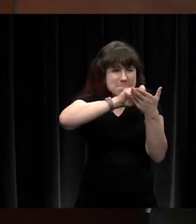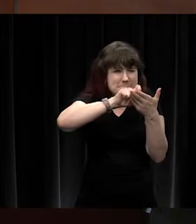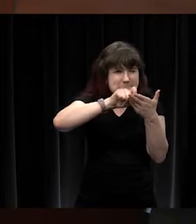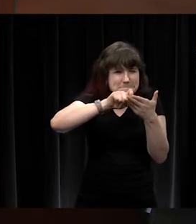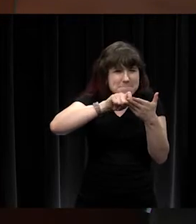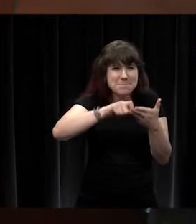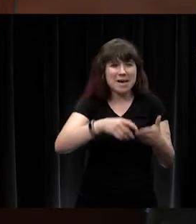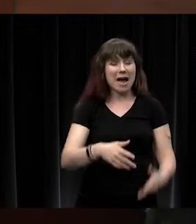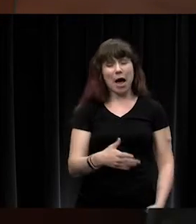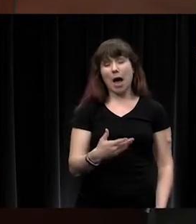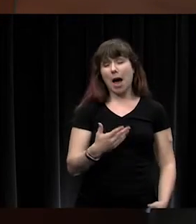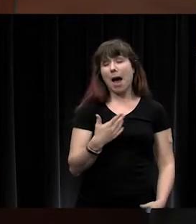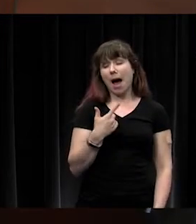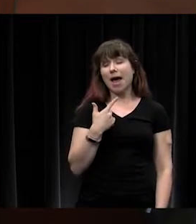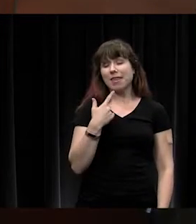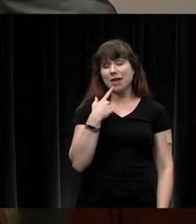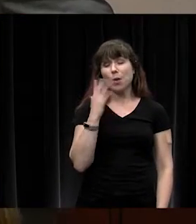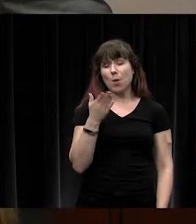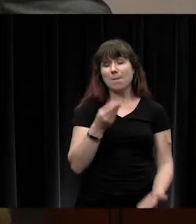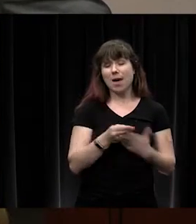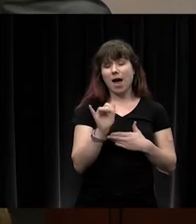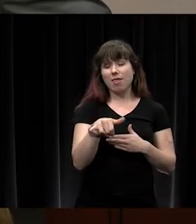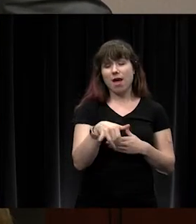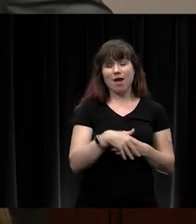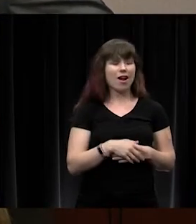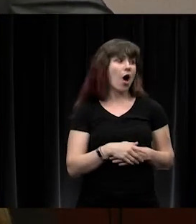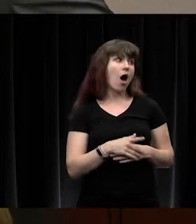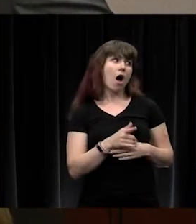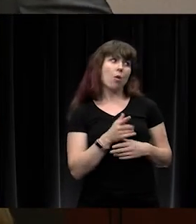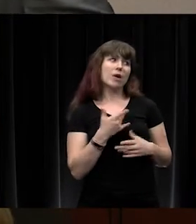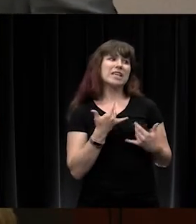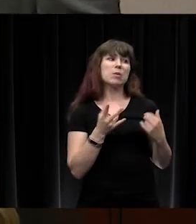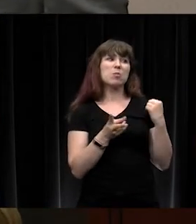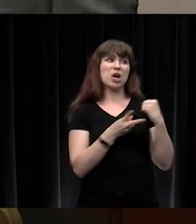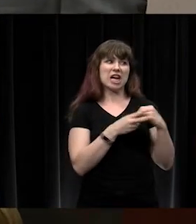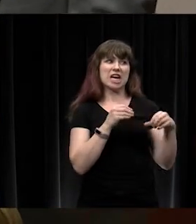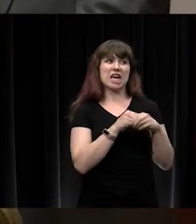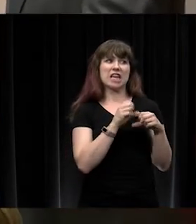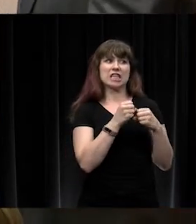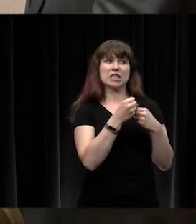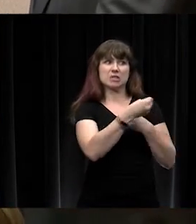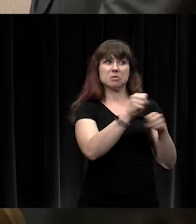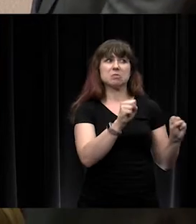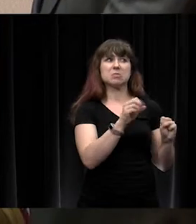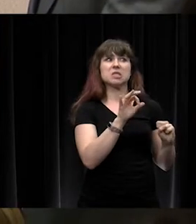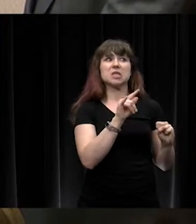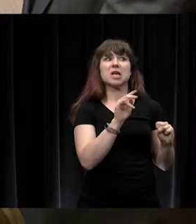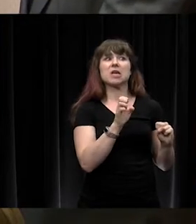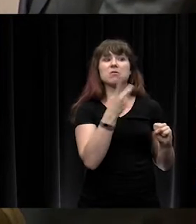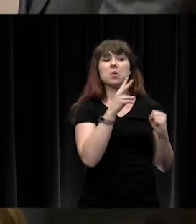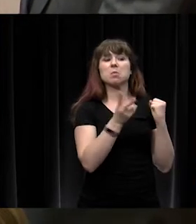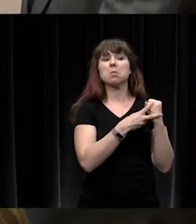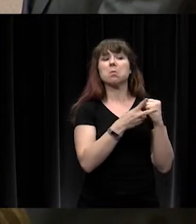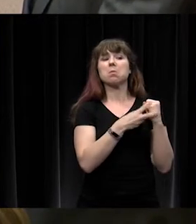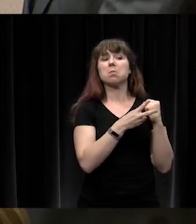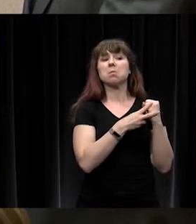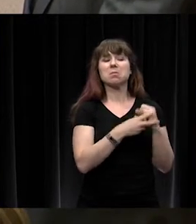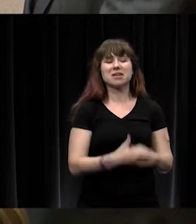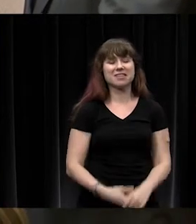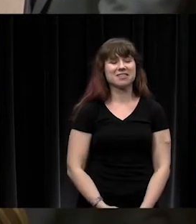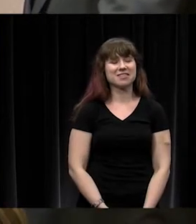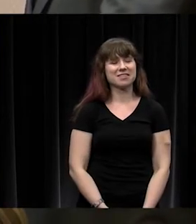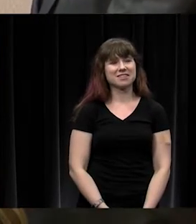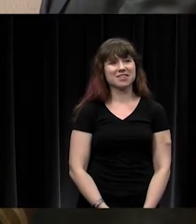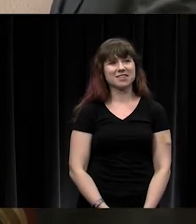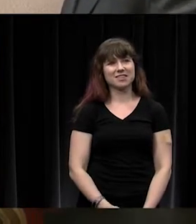It's probably in the safe that's in there. So originally, so when